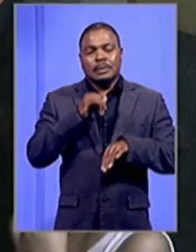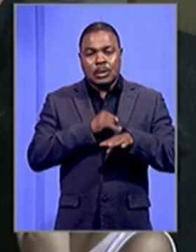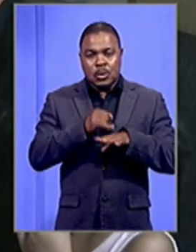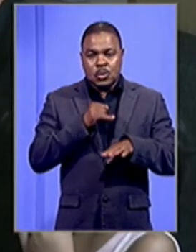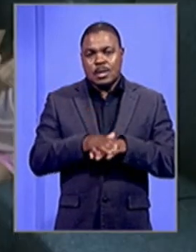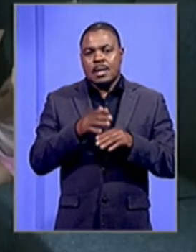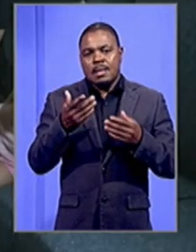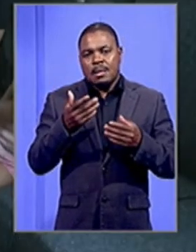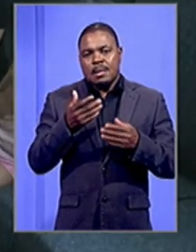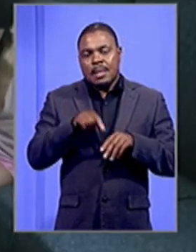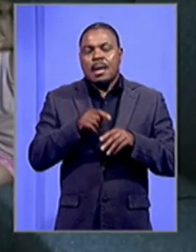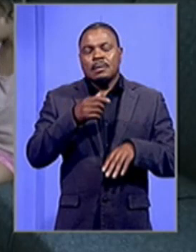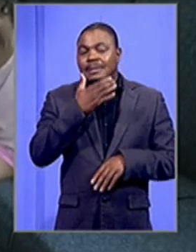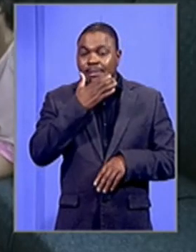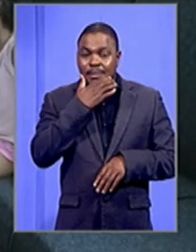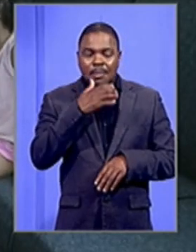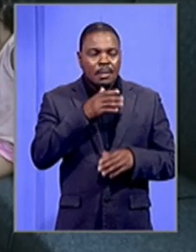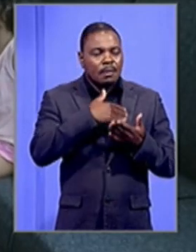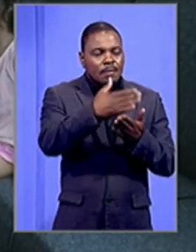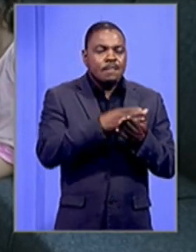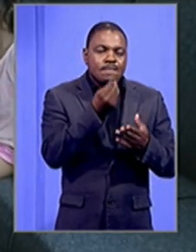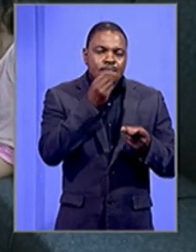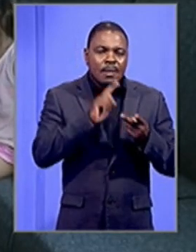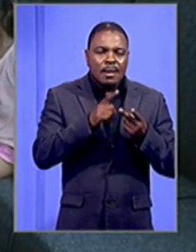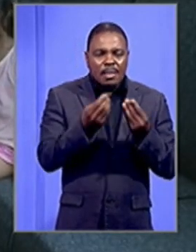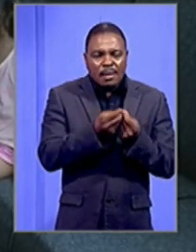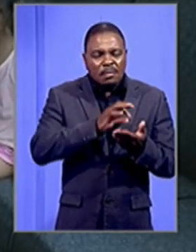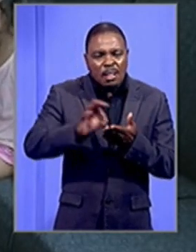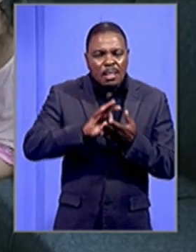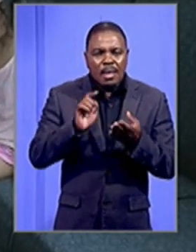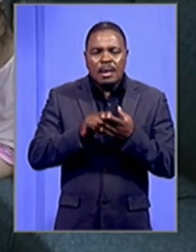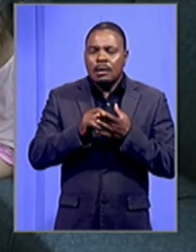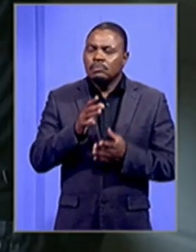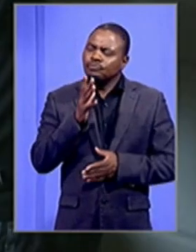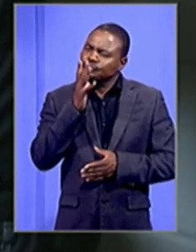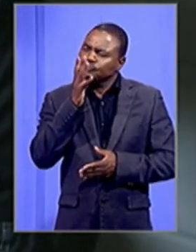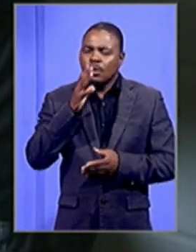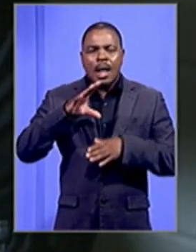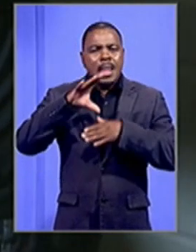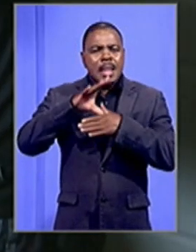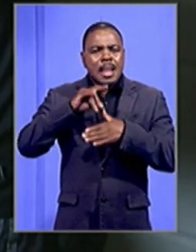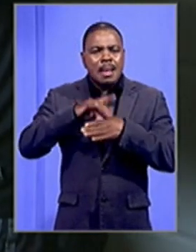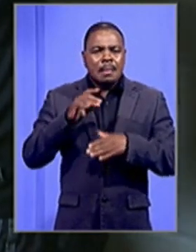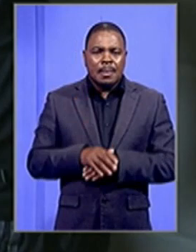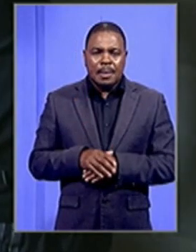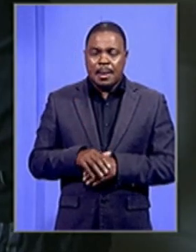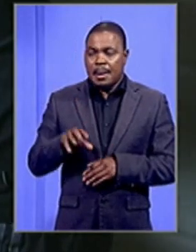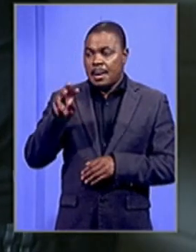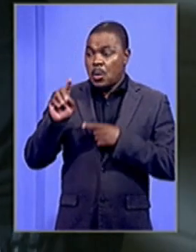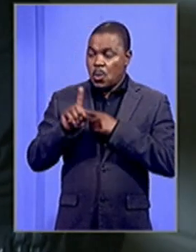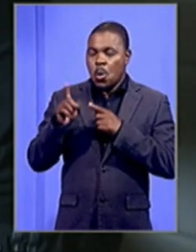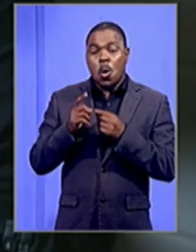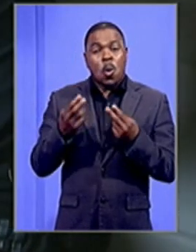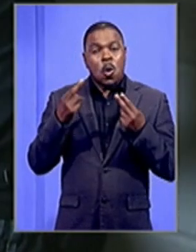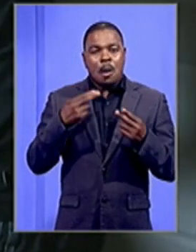di arogana dijo, di dirwa tsa go phepafatsa le nama e seng kana ka sepe. Milnes o ne a solofetse gore dijo